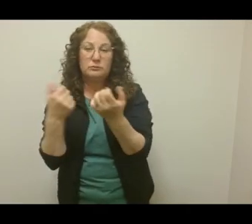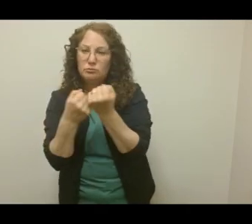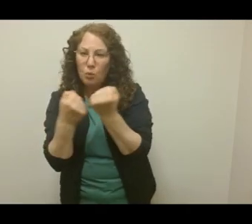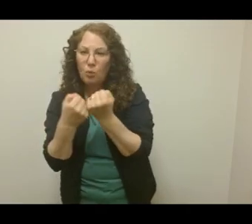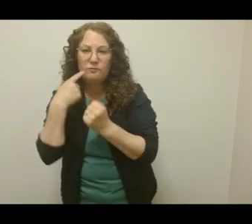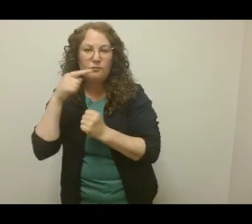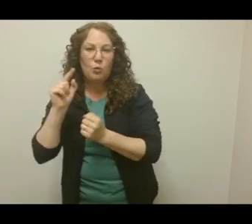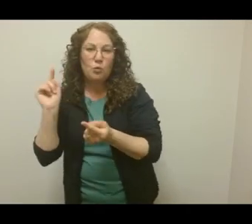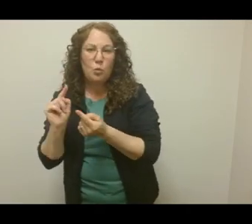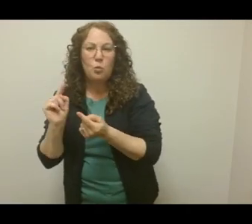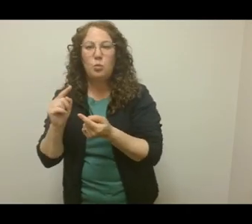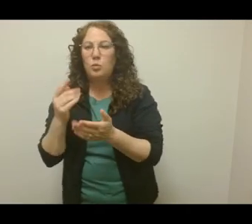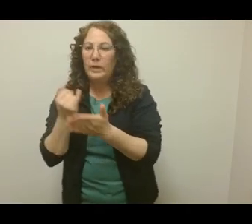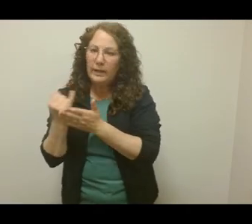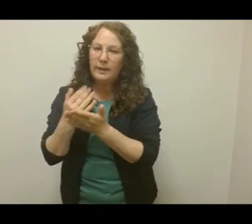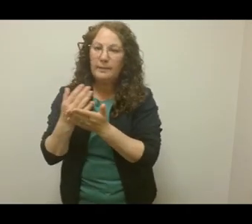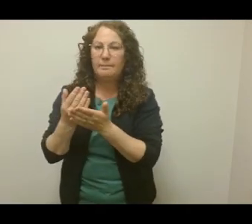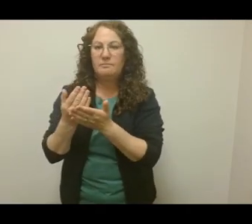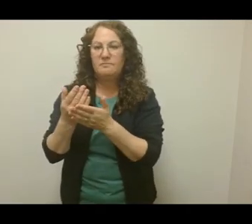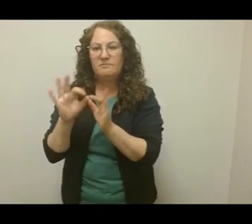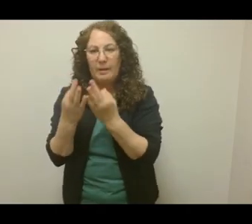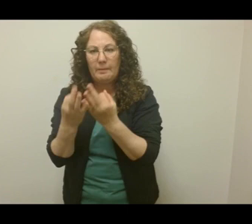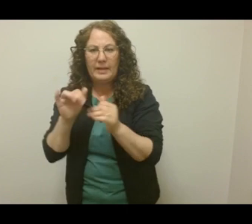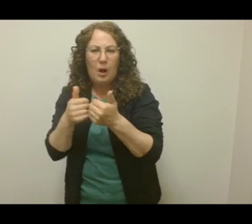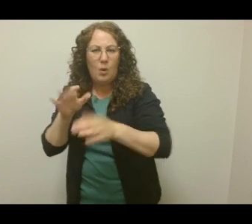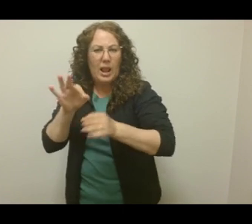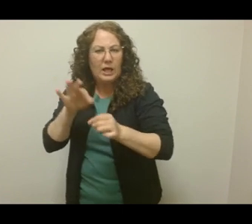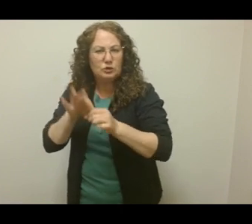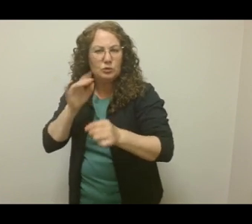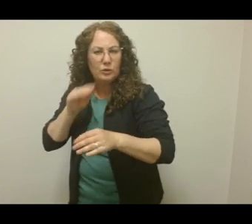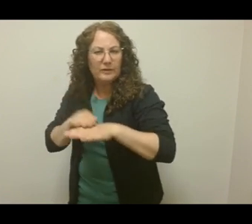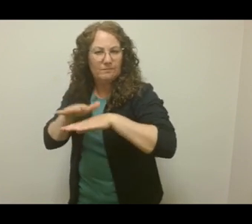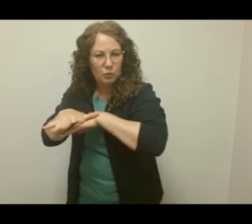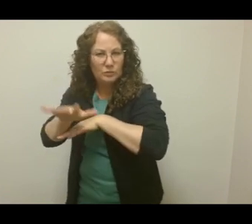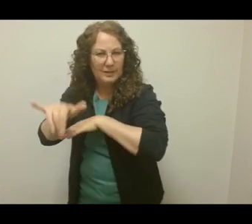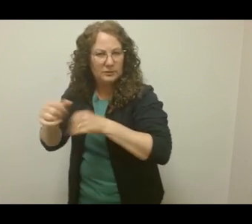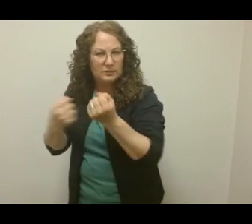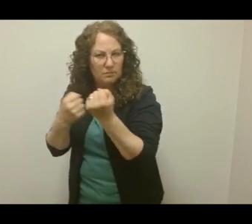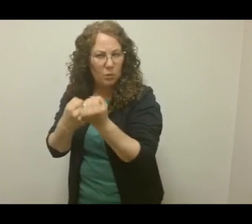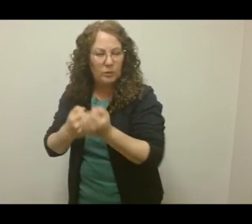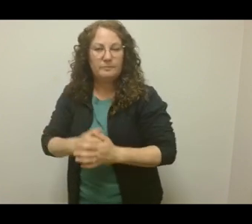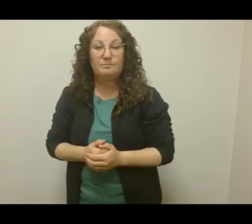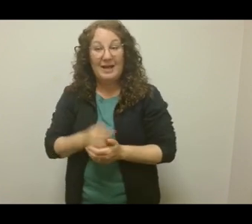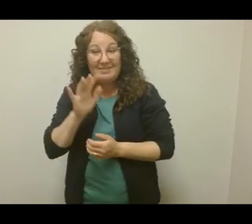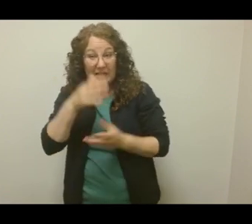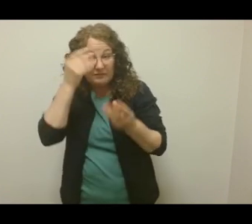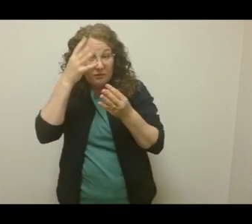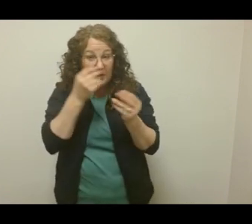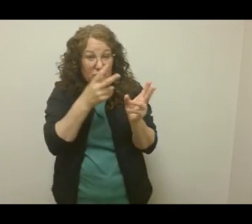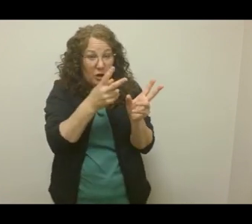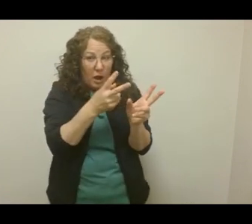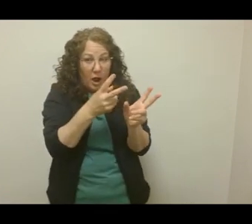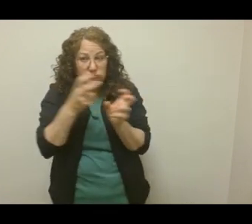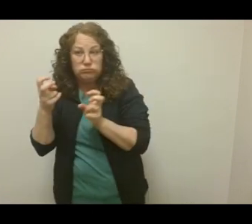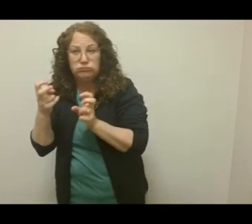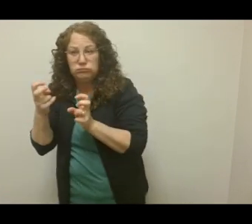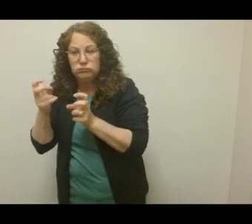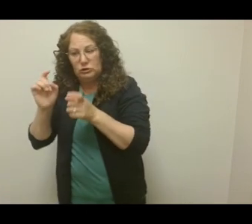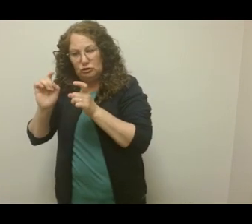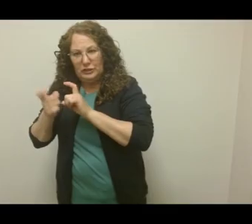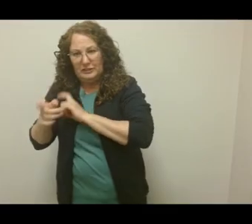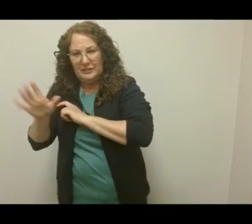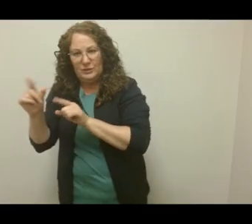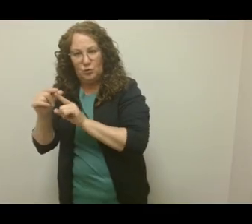low-income families and how the election is going to impact those supports. And he pulls that information out to paraphrase it for